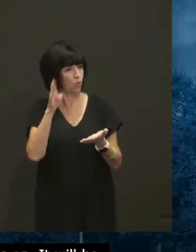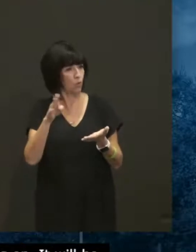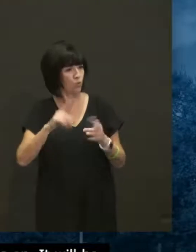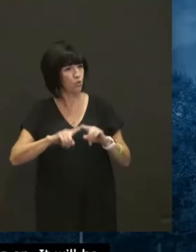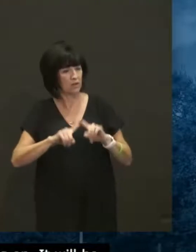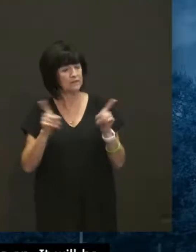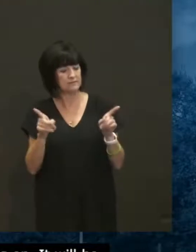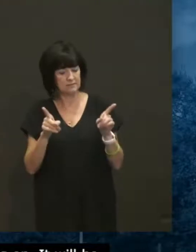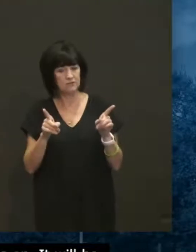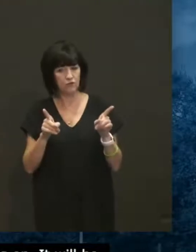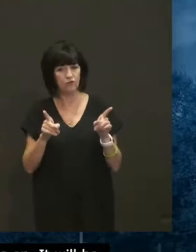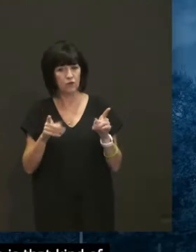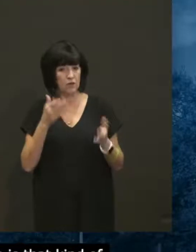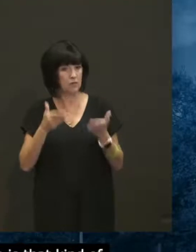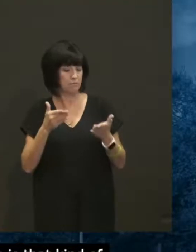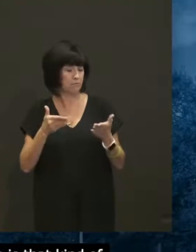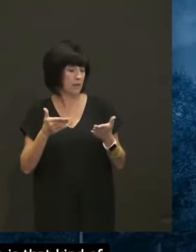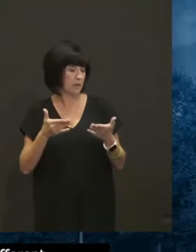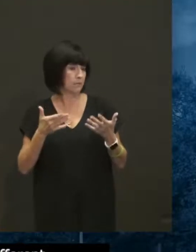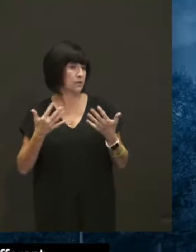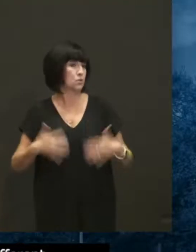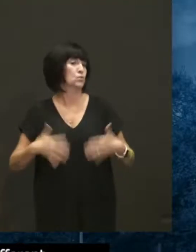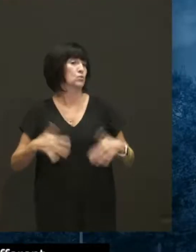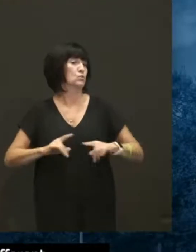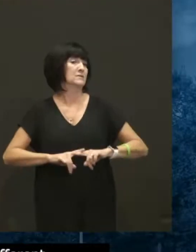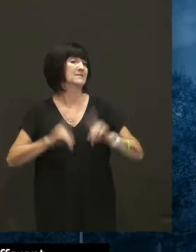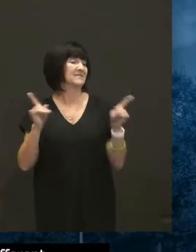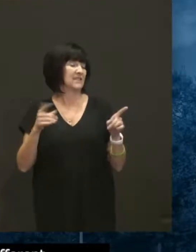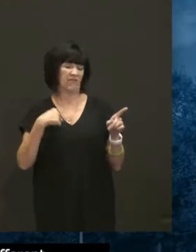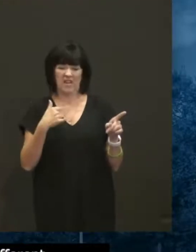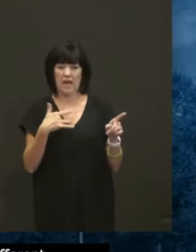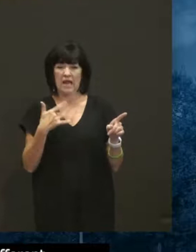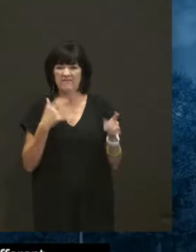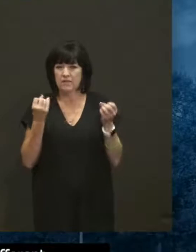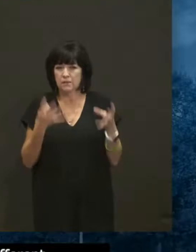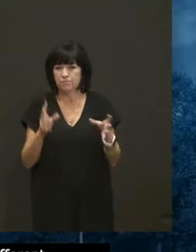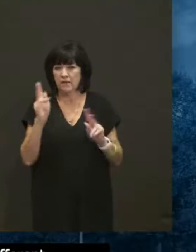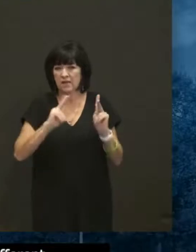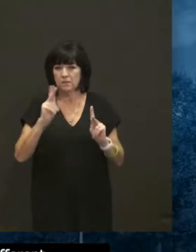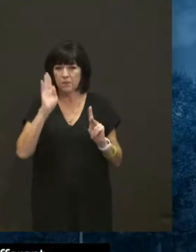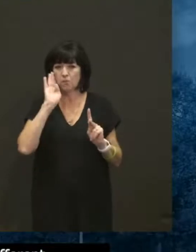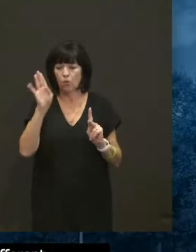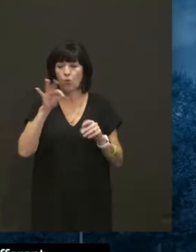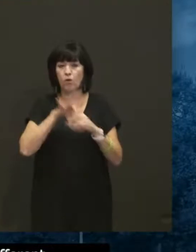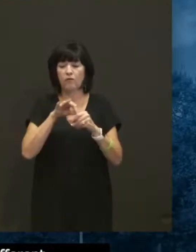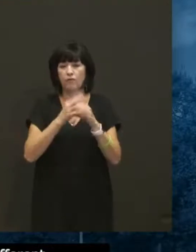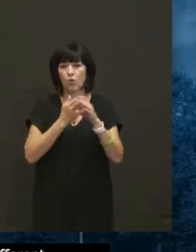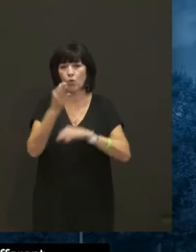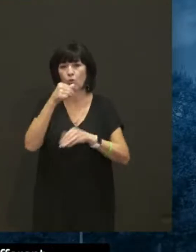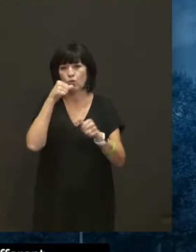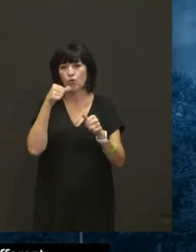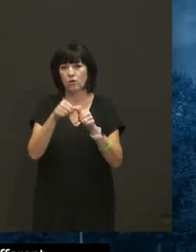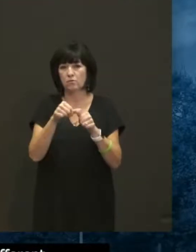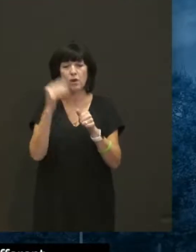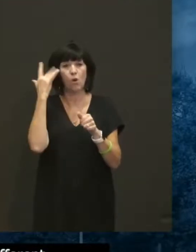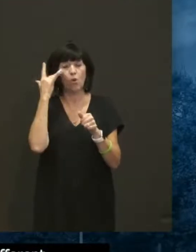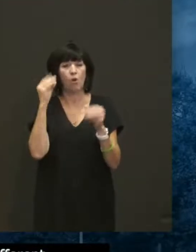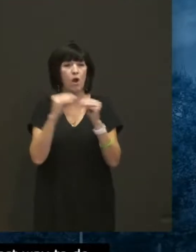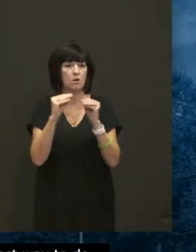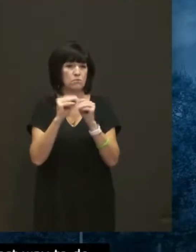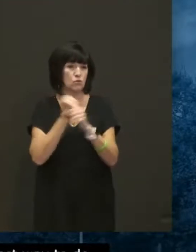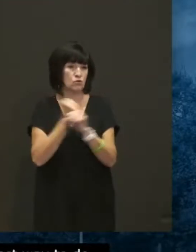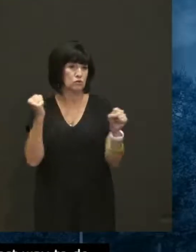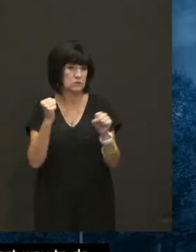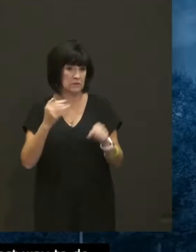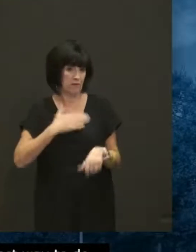a lot different because a lot of people will vote by mail, which is the safest way to do it. I'm certainly going to encourage my mother,